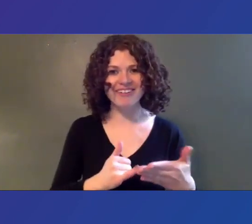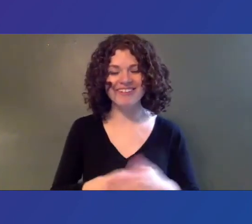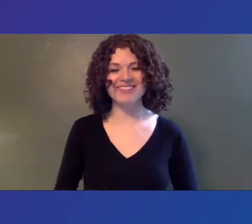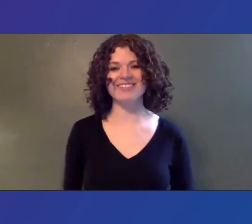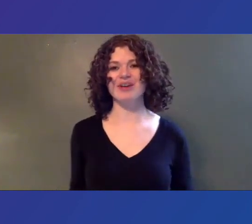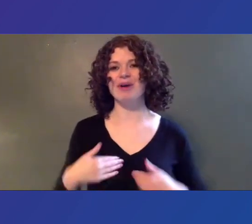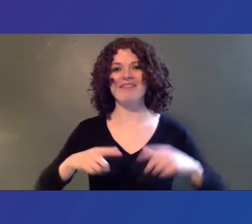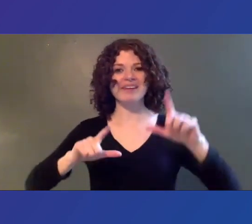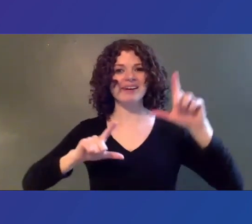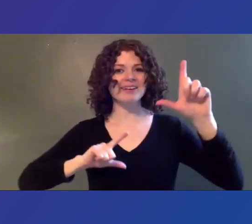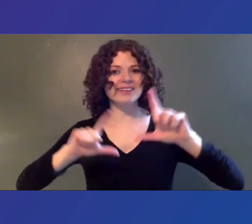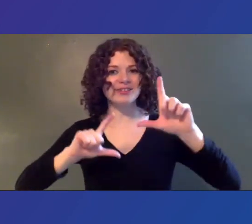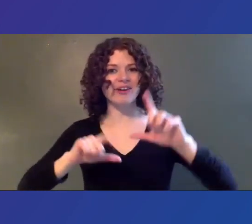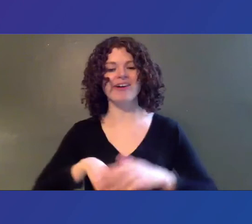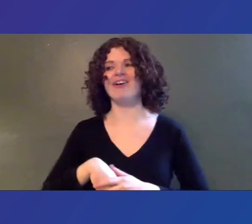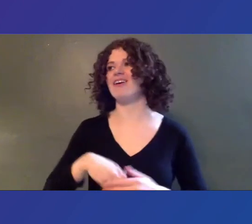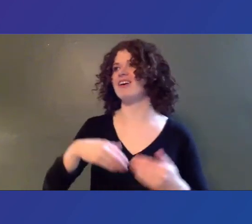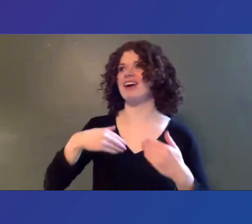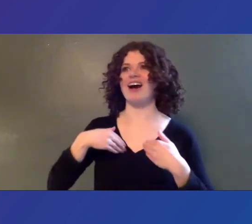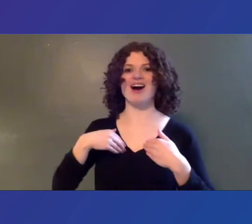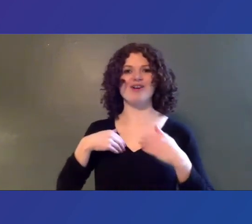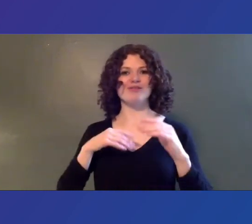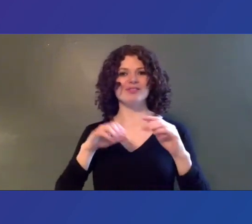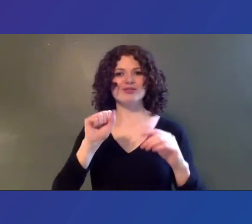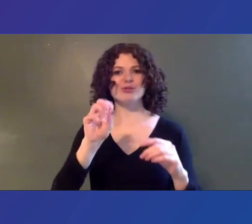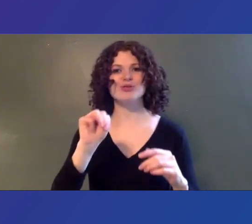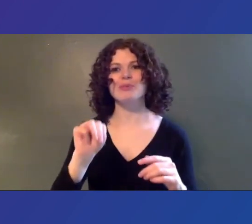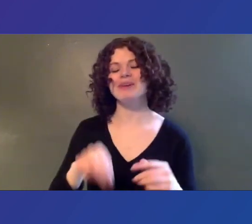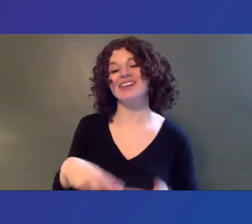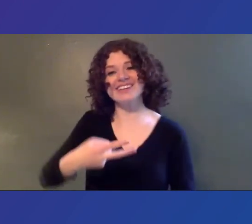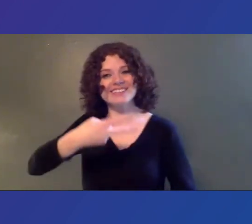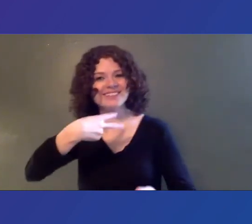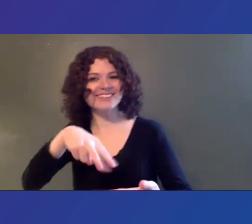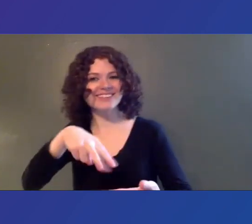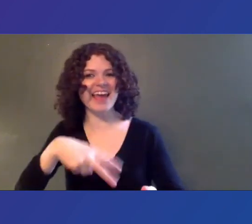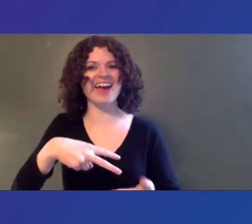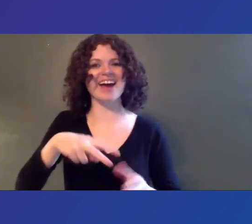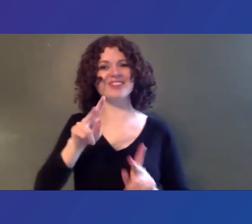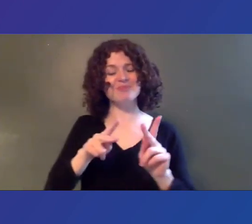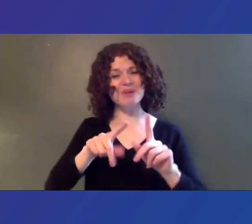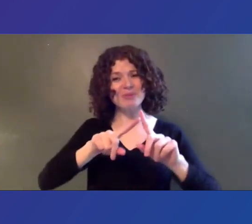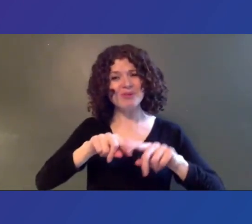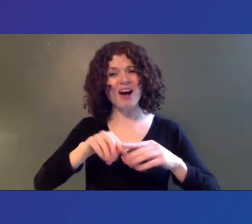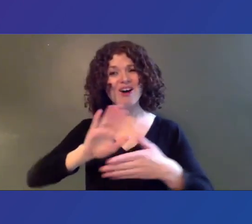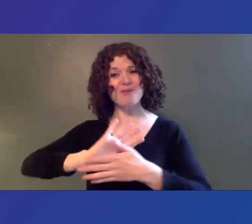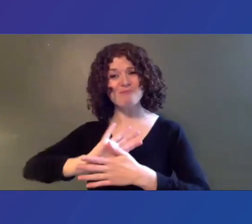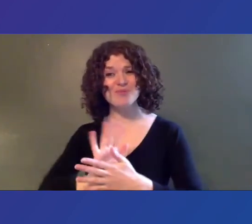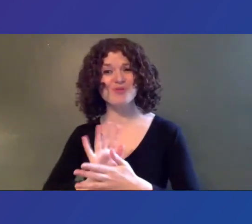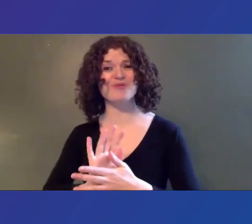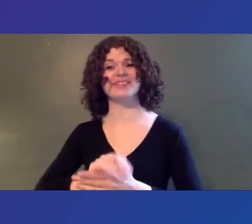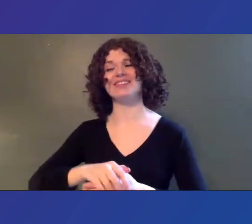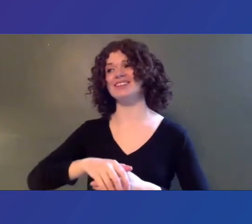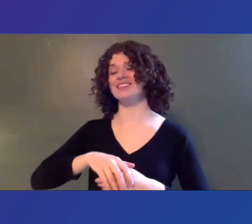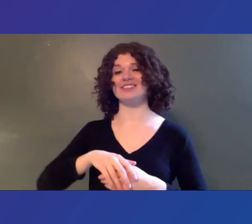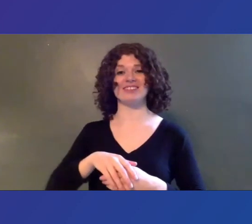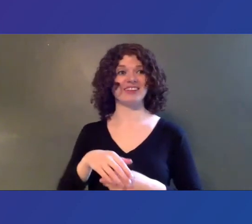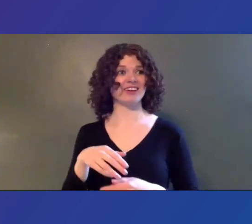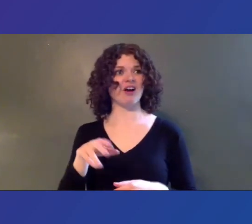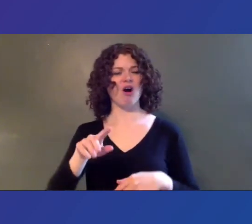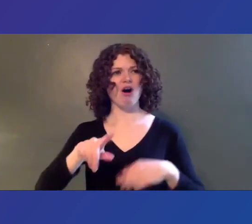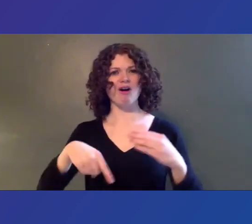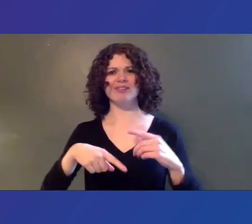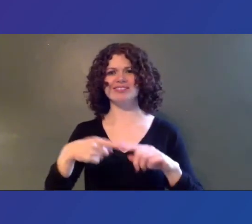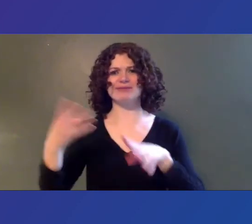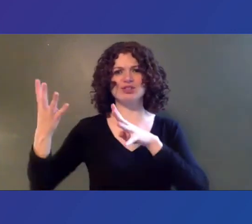happening on social media. I still see dances happening on social media. People relying on movies, Netflix and Hulu and all of those